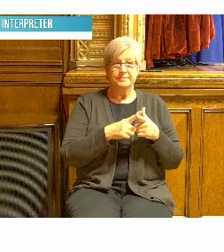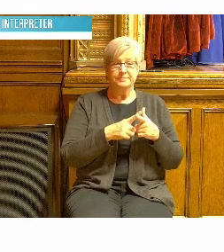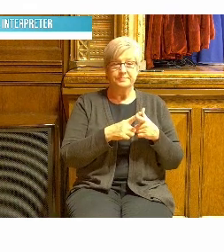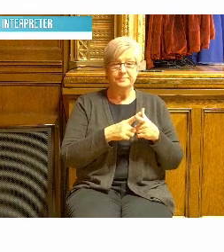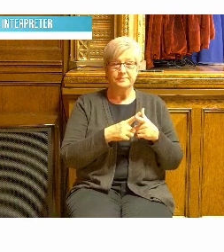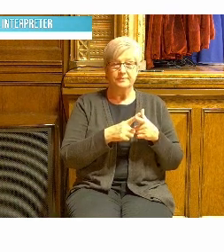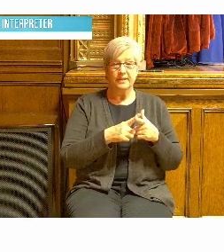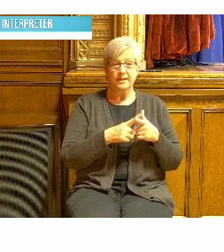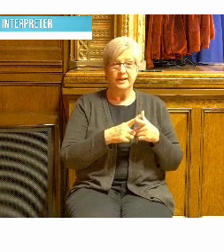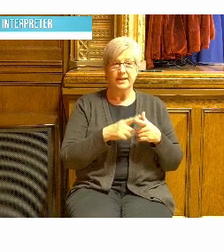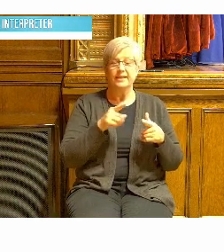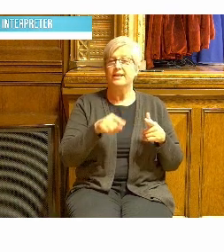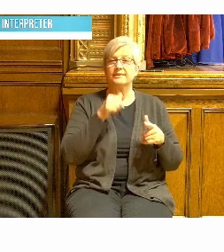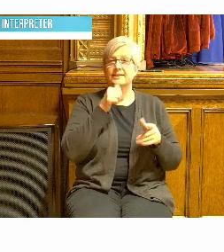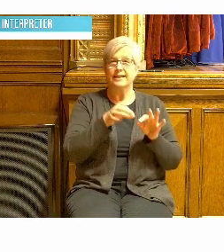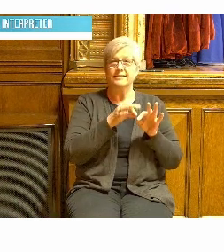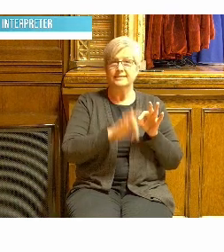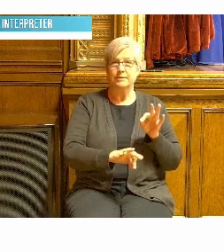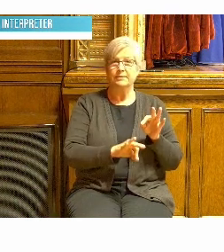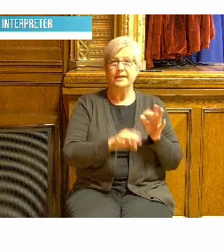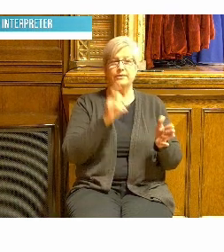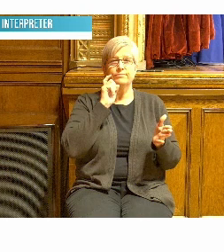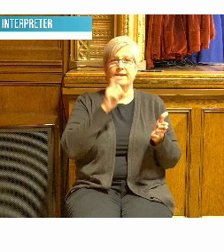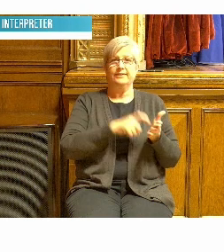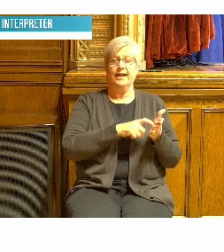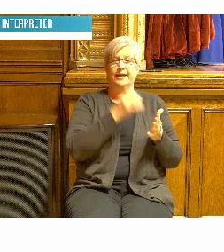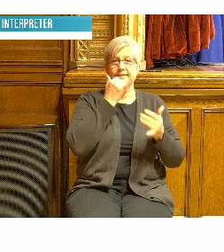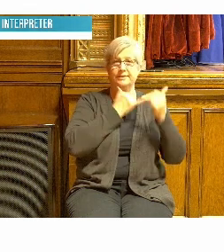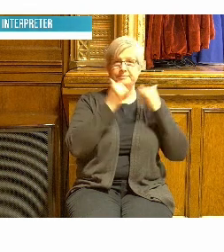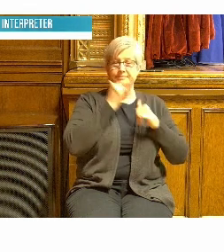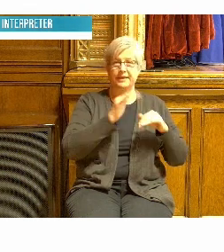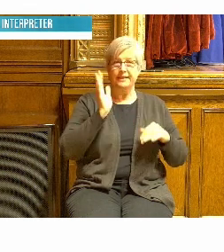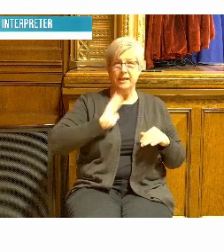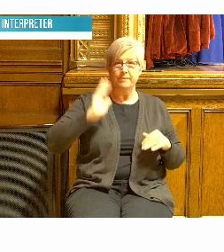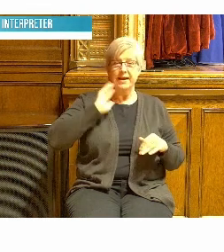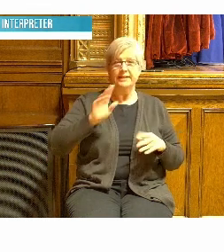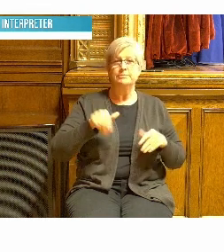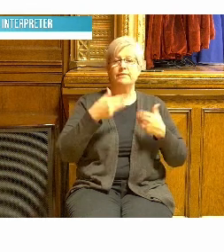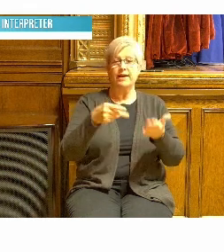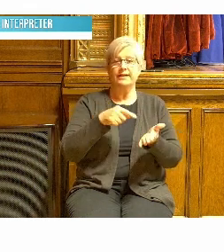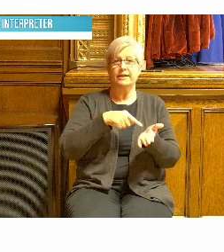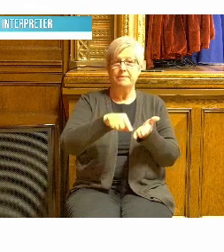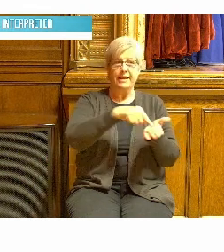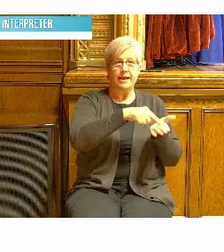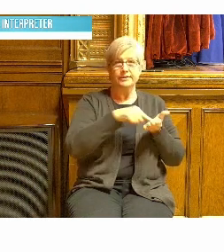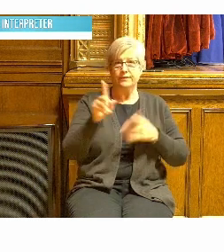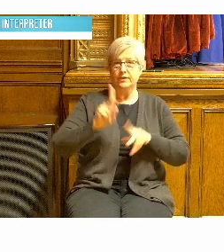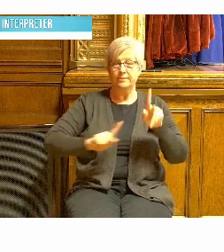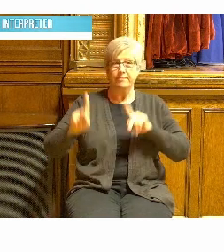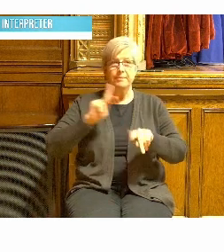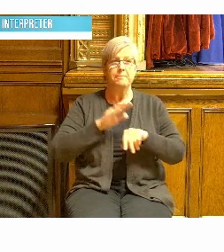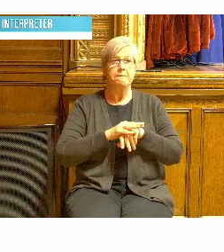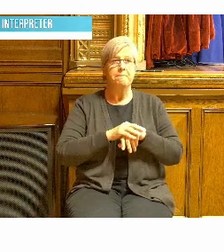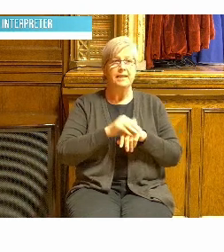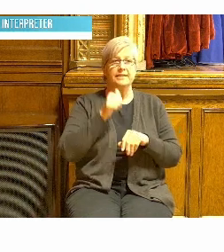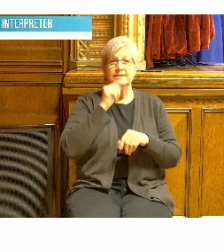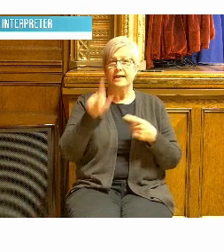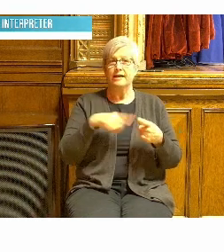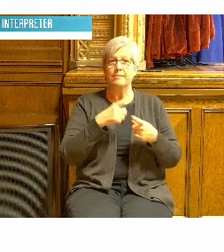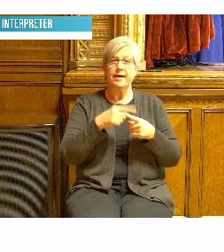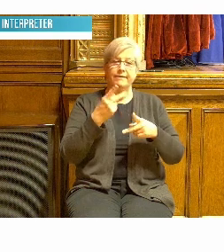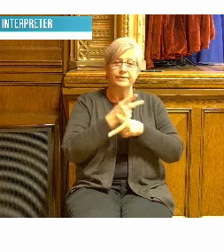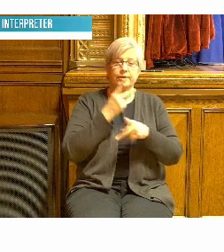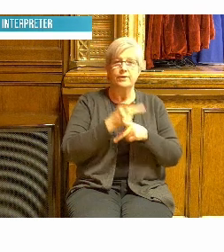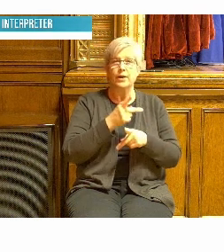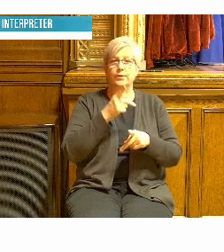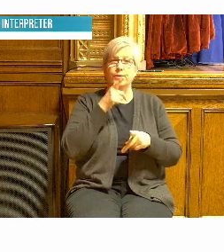about acknowledging the wrongs of the past or providing financial payouts to individuals. It's not just about figuring out